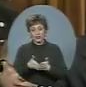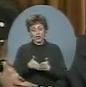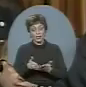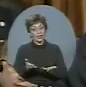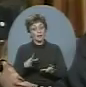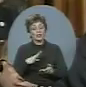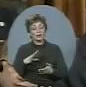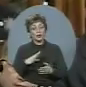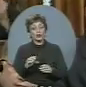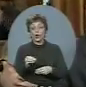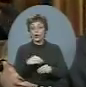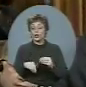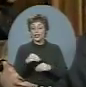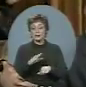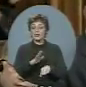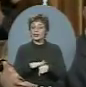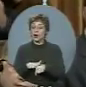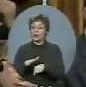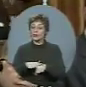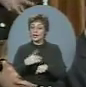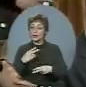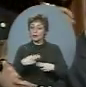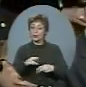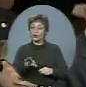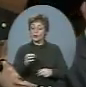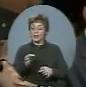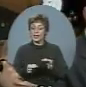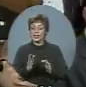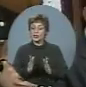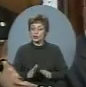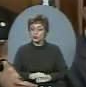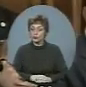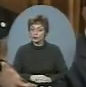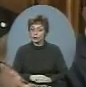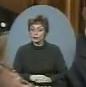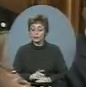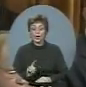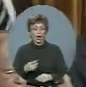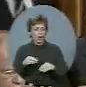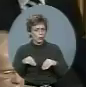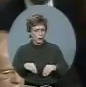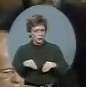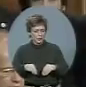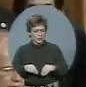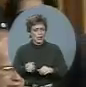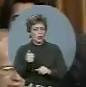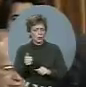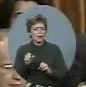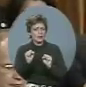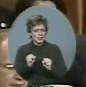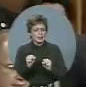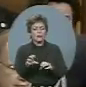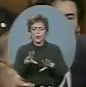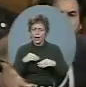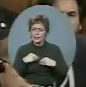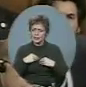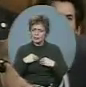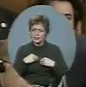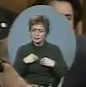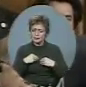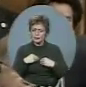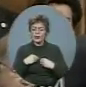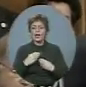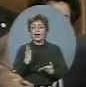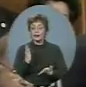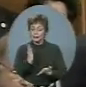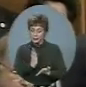a judge. Will the Prime Minister agree to stop his unprecedented and unacceptable